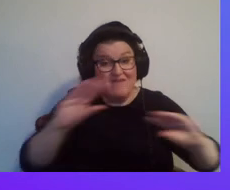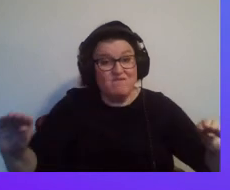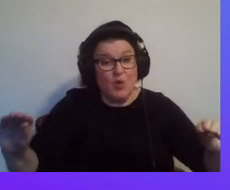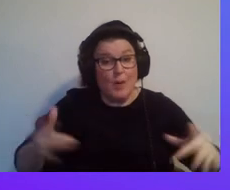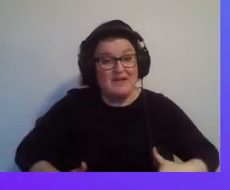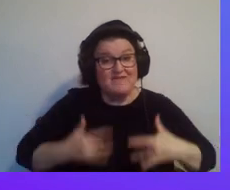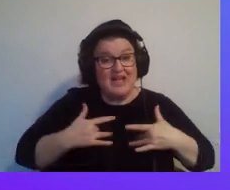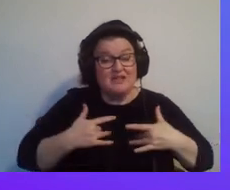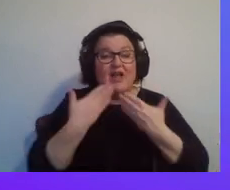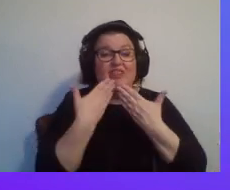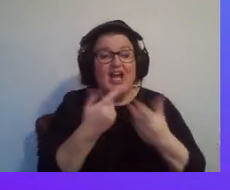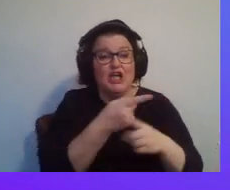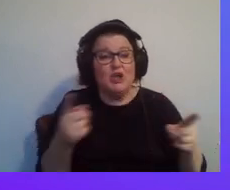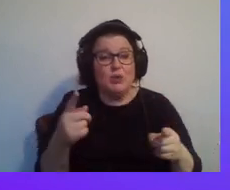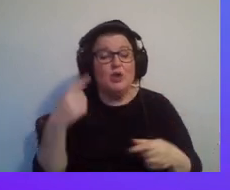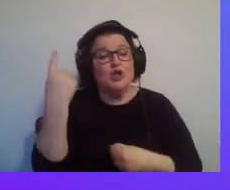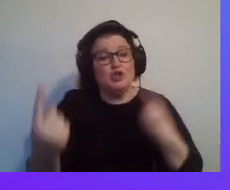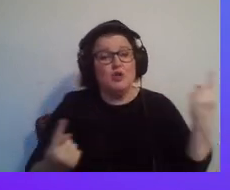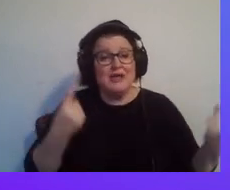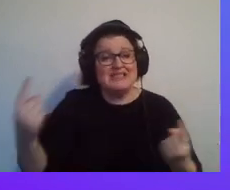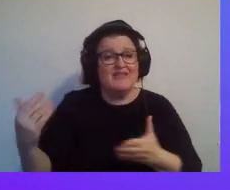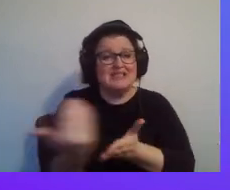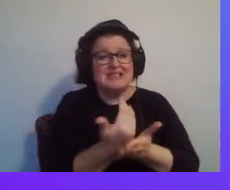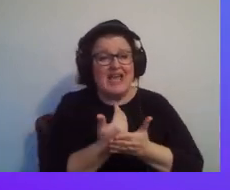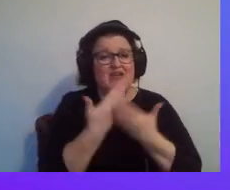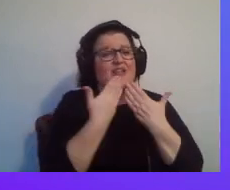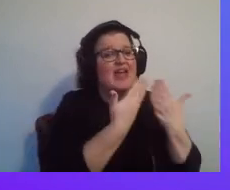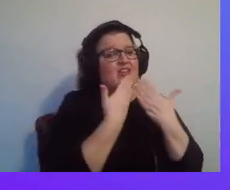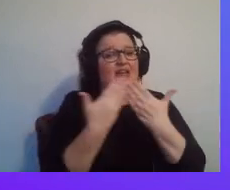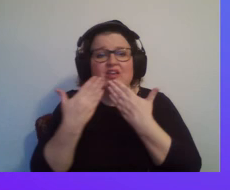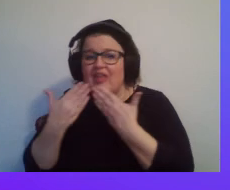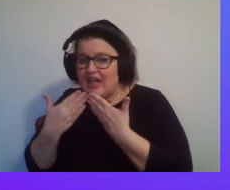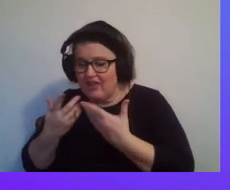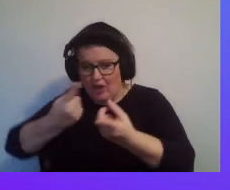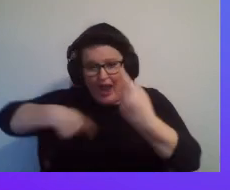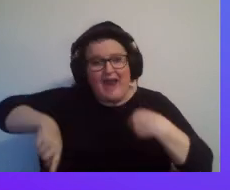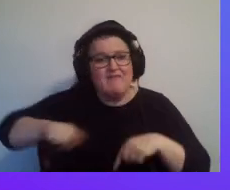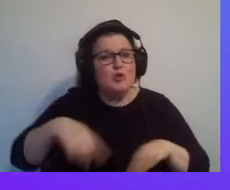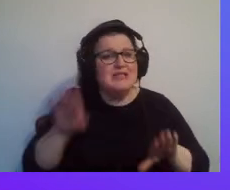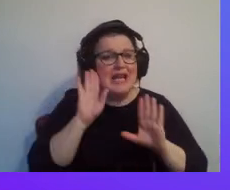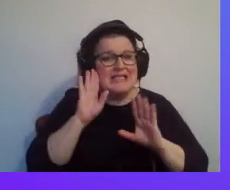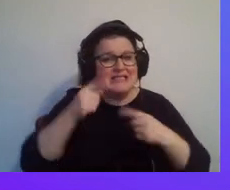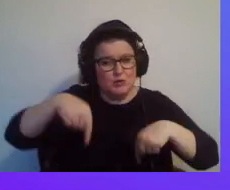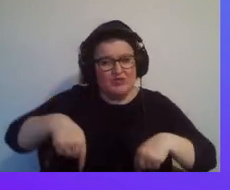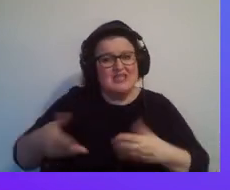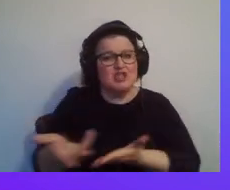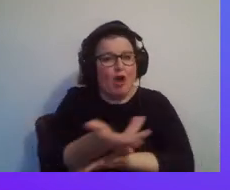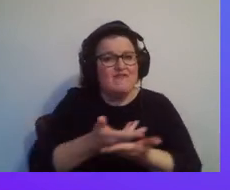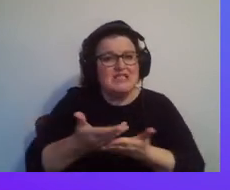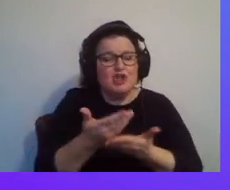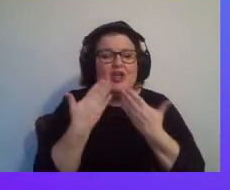all. Thank you very much. Thank you to all our listeners. To all our listeners that engage.